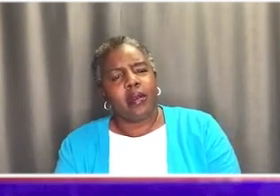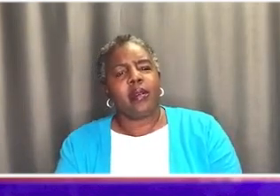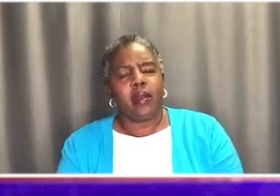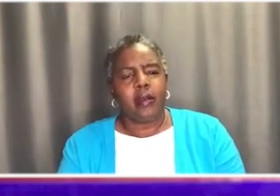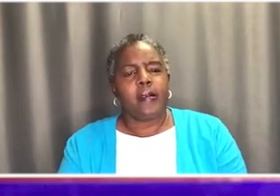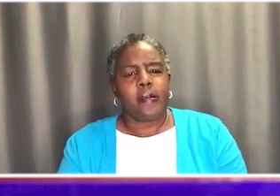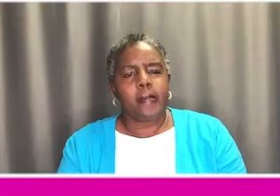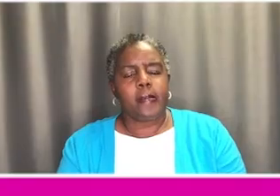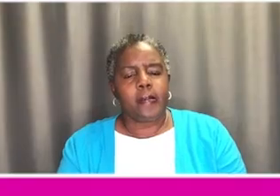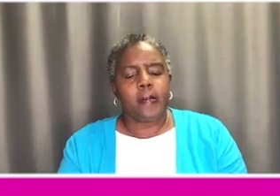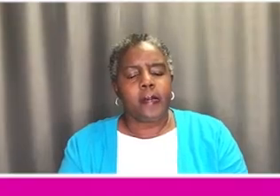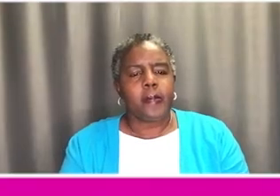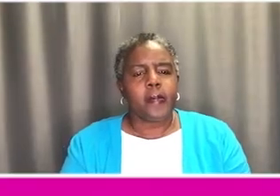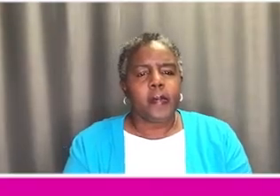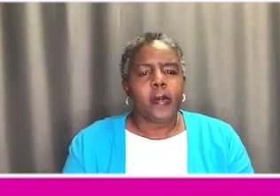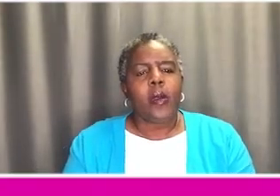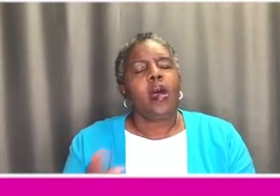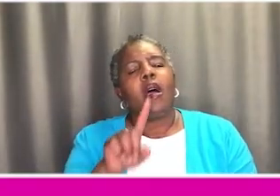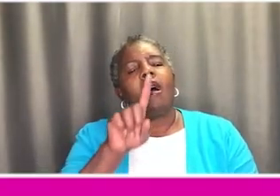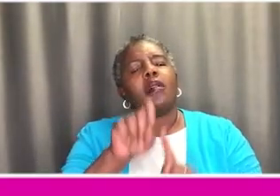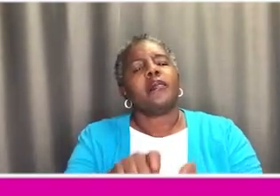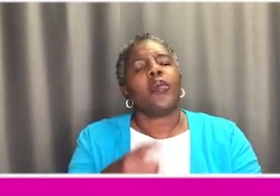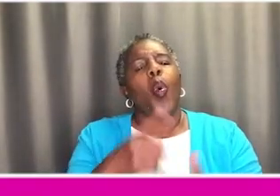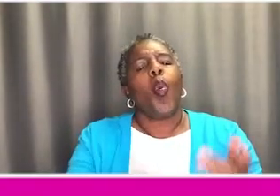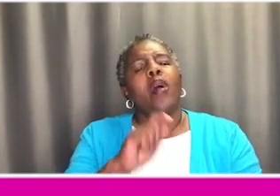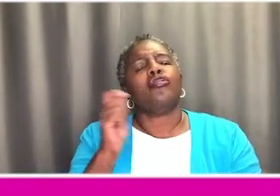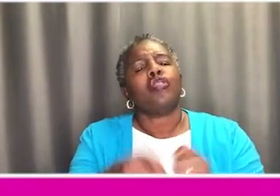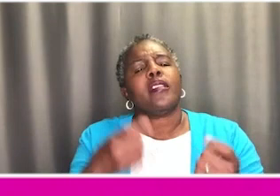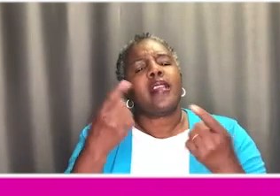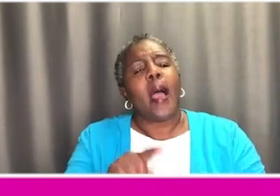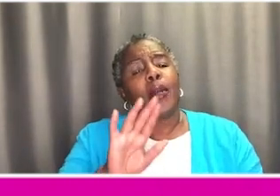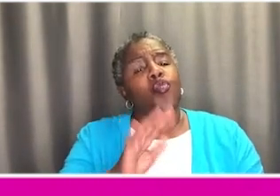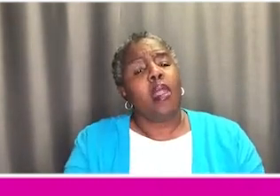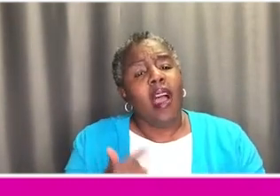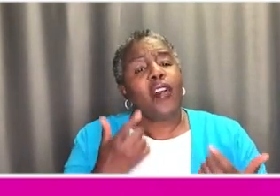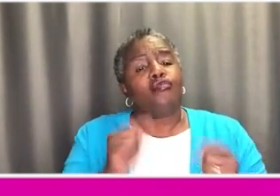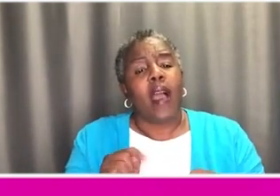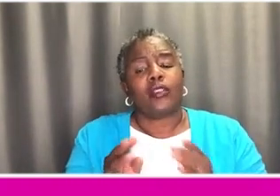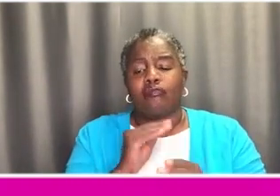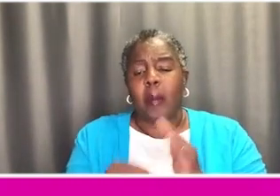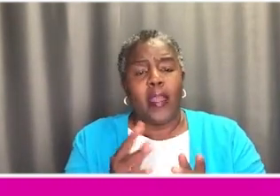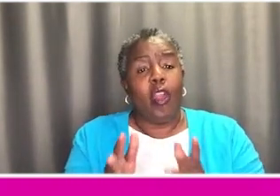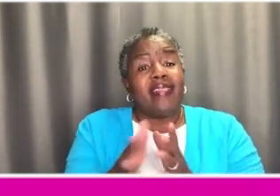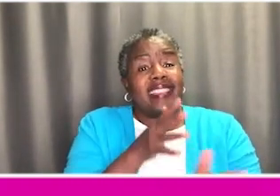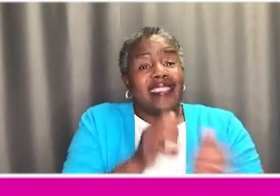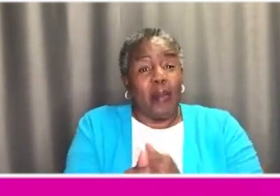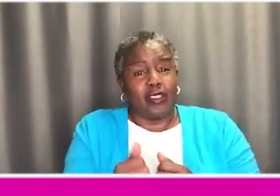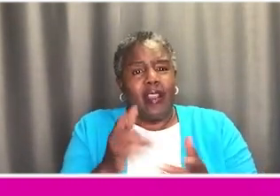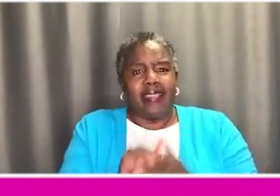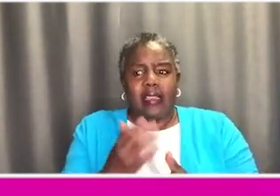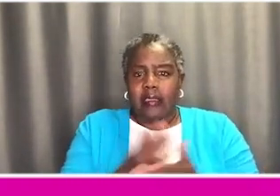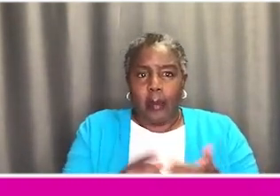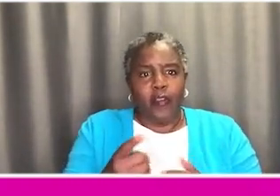What changes are you making in your own life to repair the damages that some